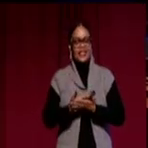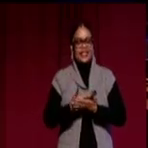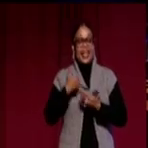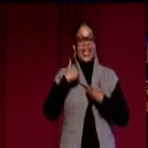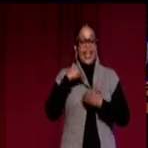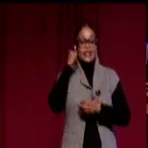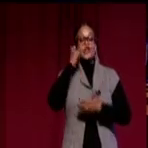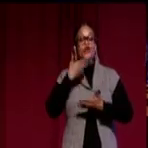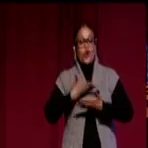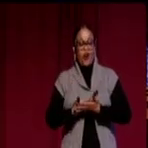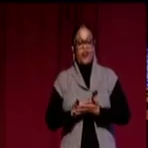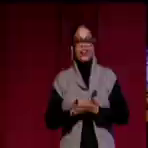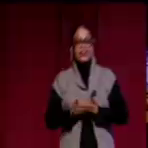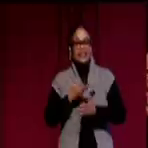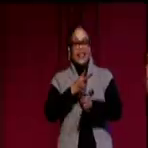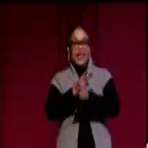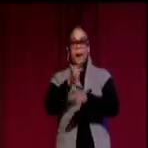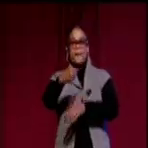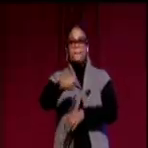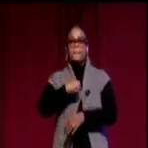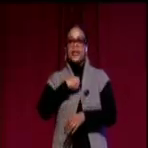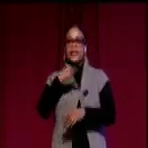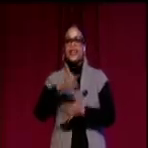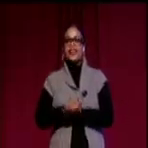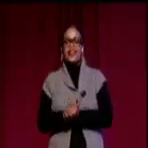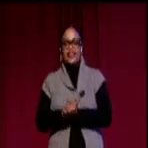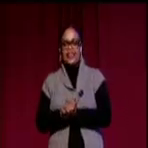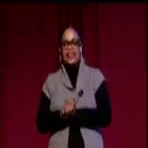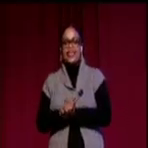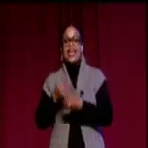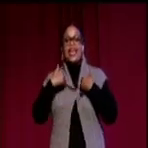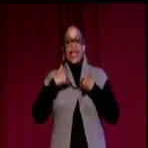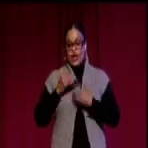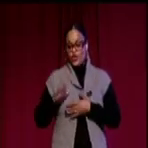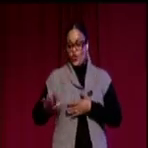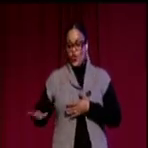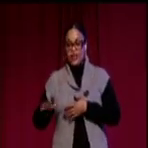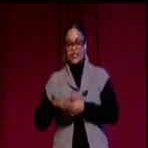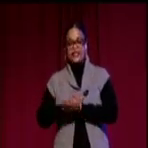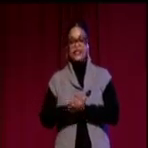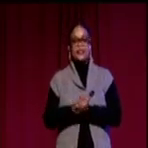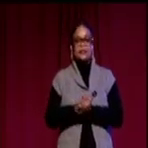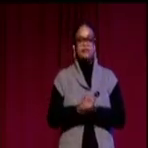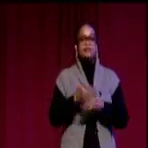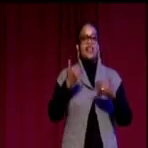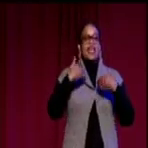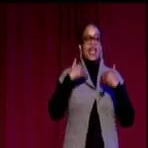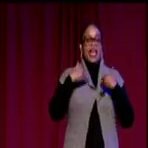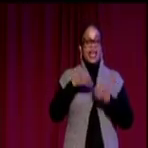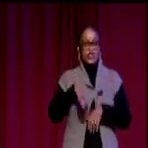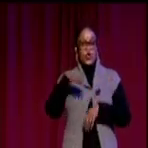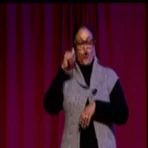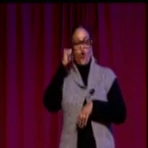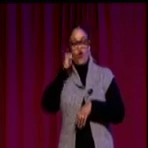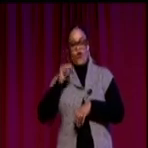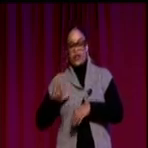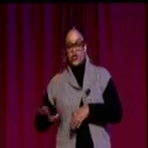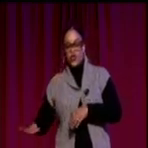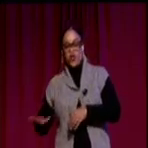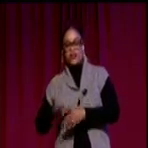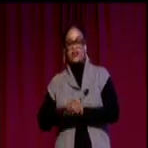Your daughter. God got me. He got your grandson. He got your granddaughter.